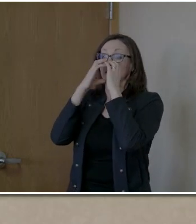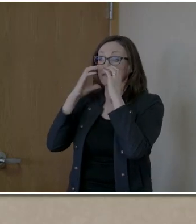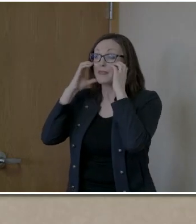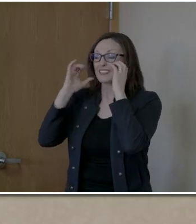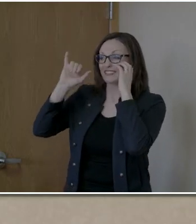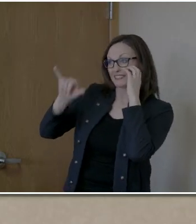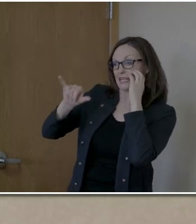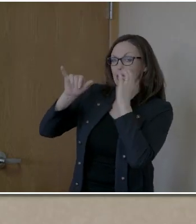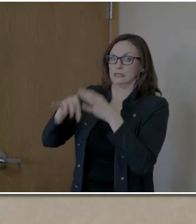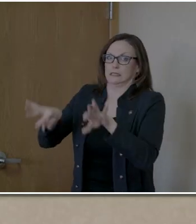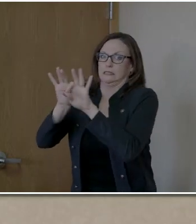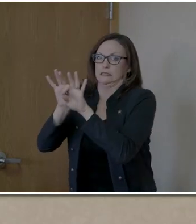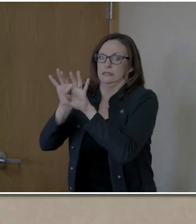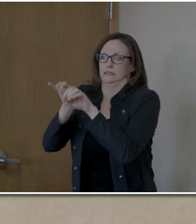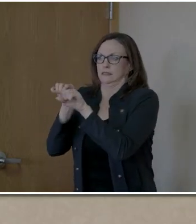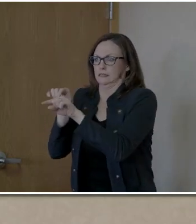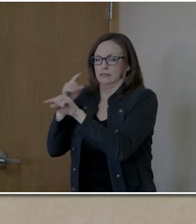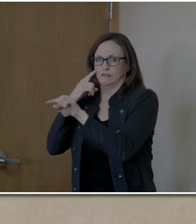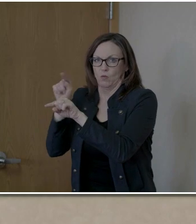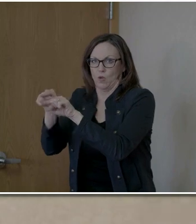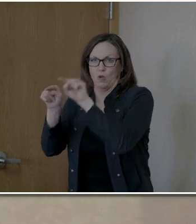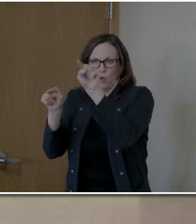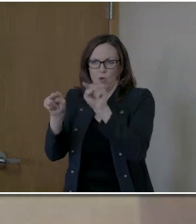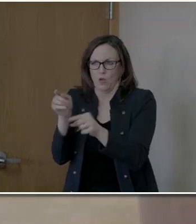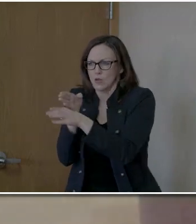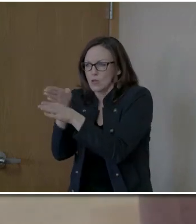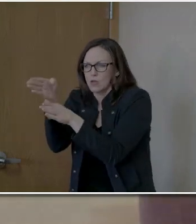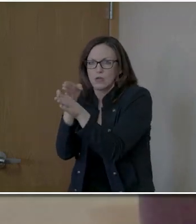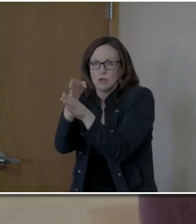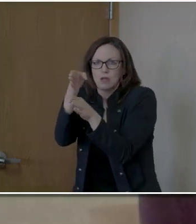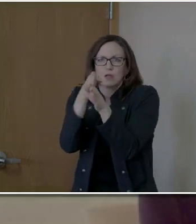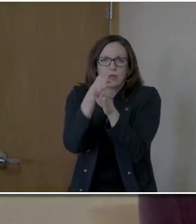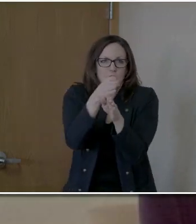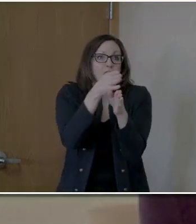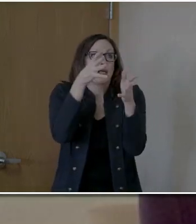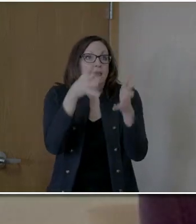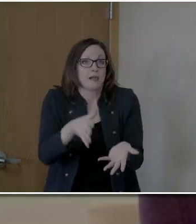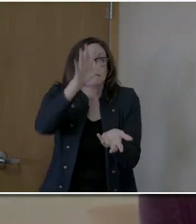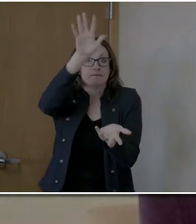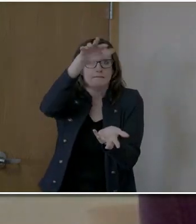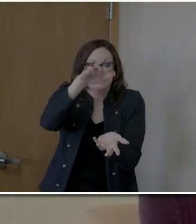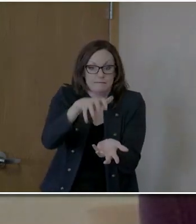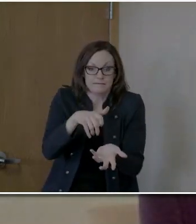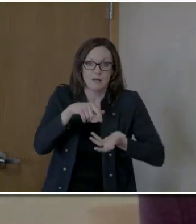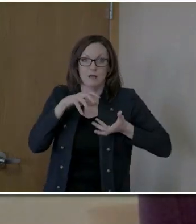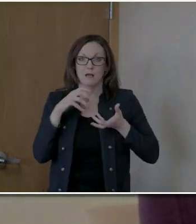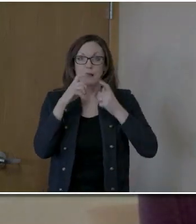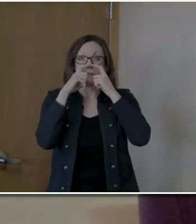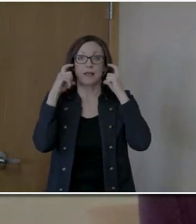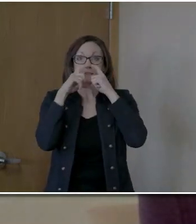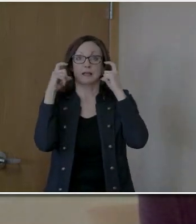Thank you. We'll next go to Ben Wagner with WISN TV.